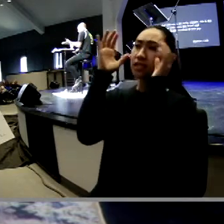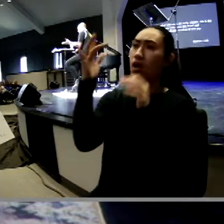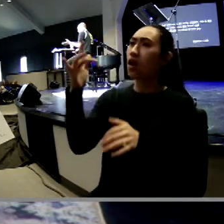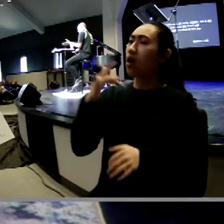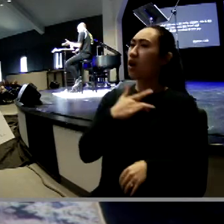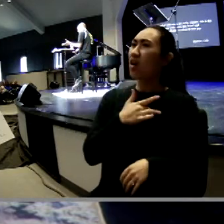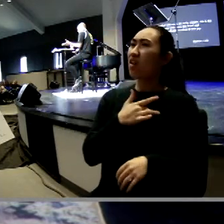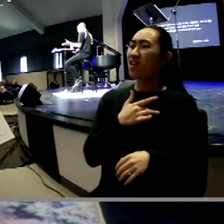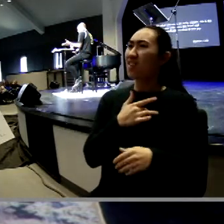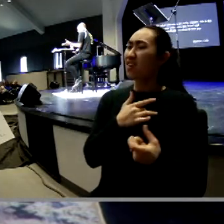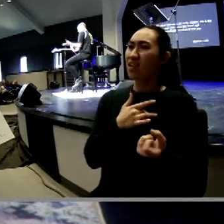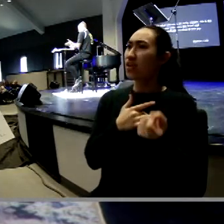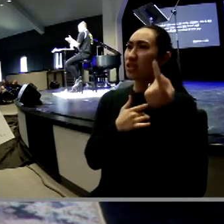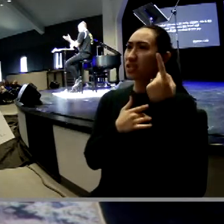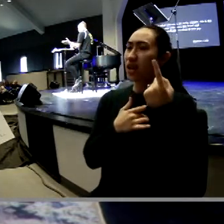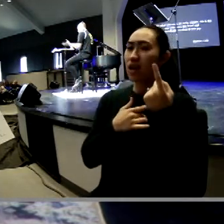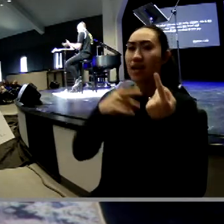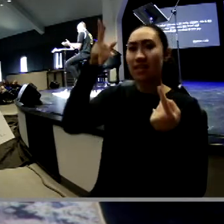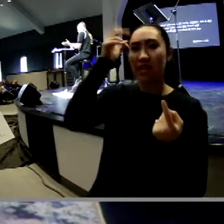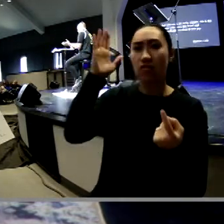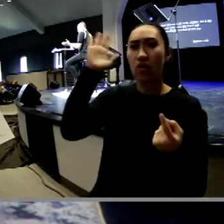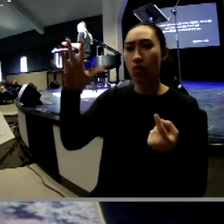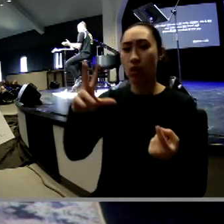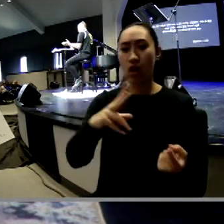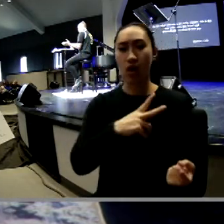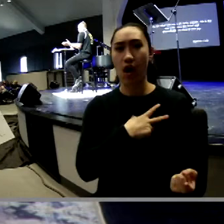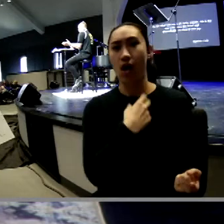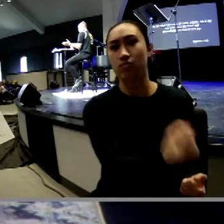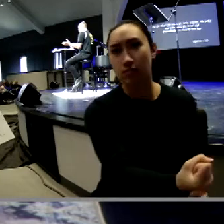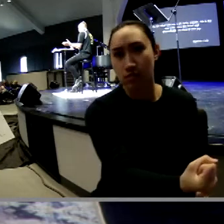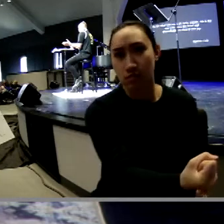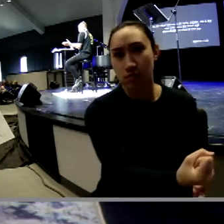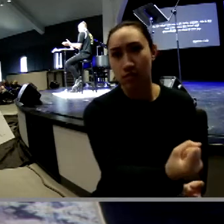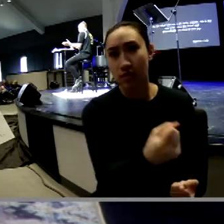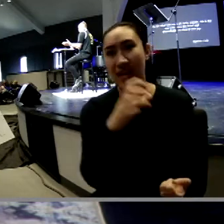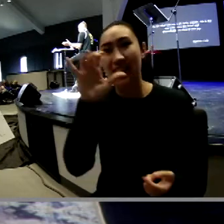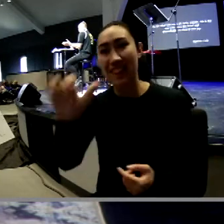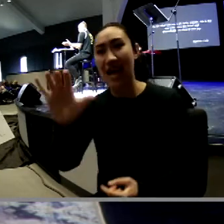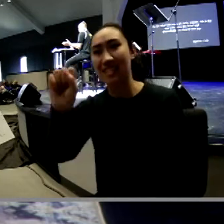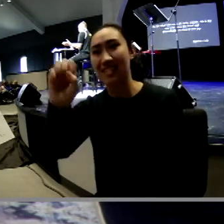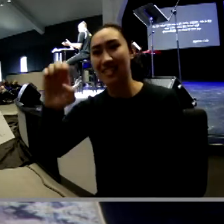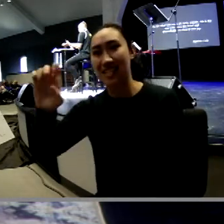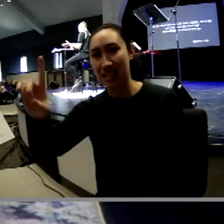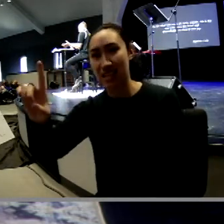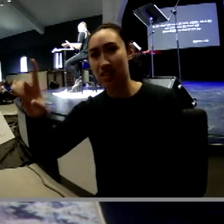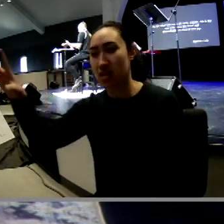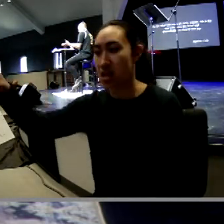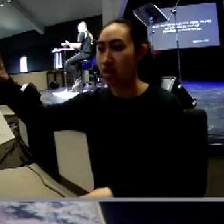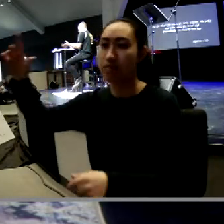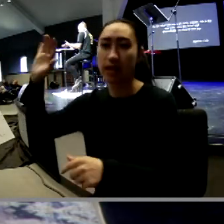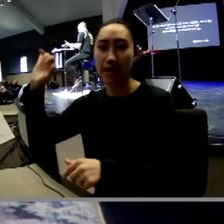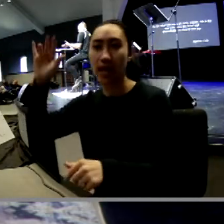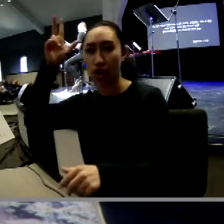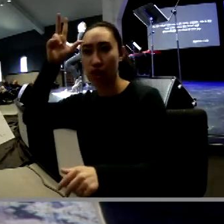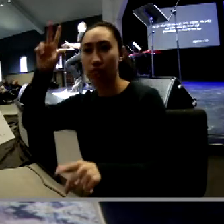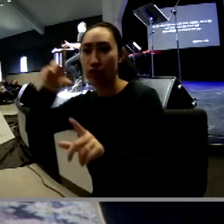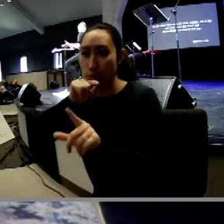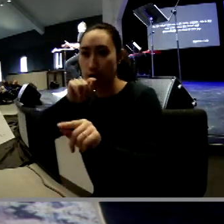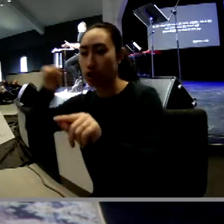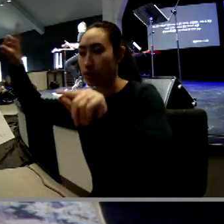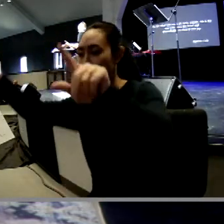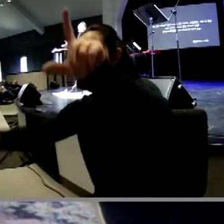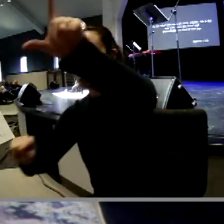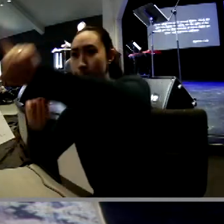has someone who hears it and receives it with joy, but since they have no root, it only lasts a short time. When trouble,